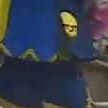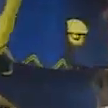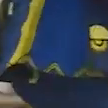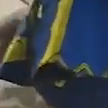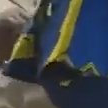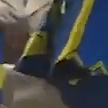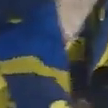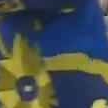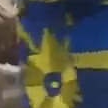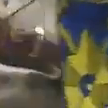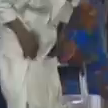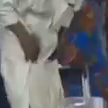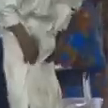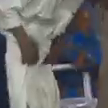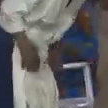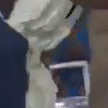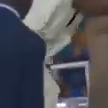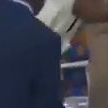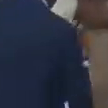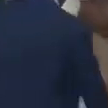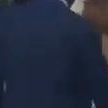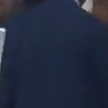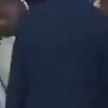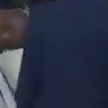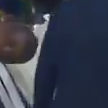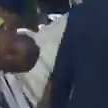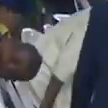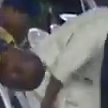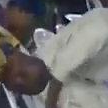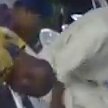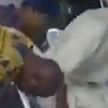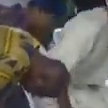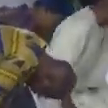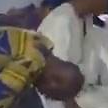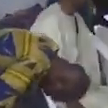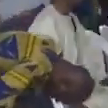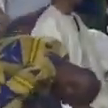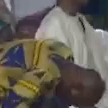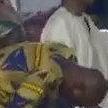I pray that as you have celebrated these testimonies, you are